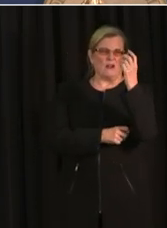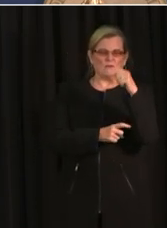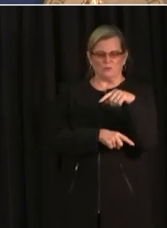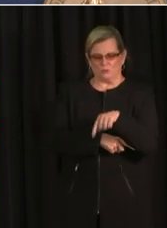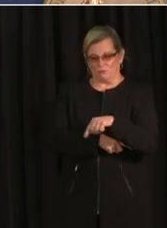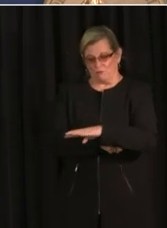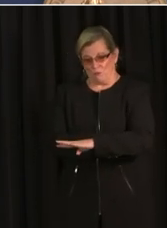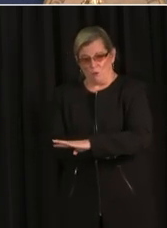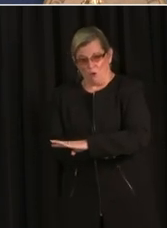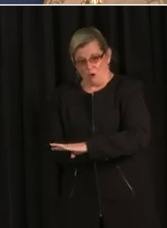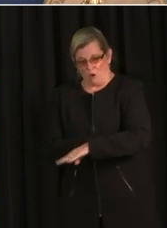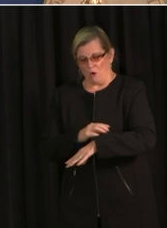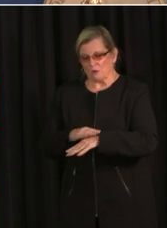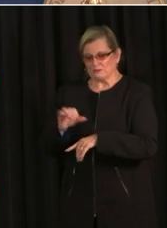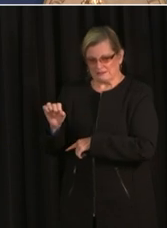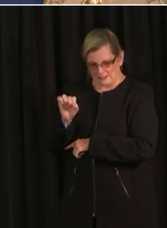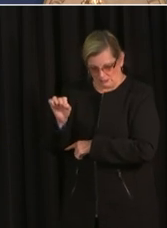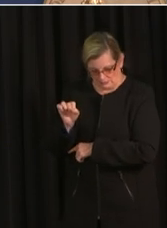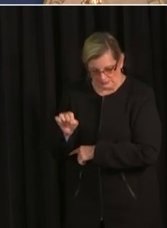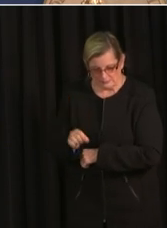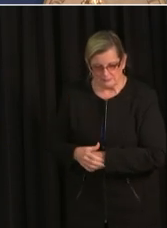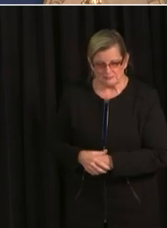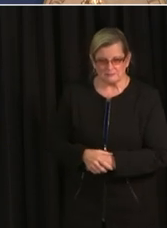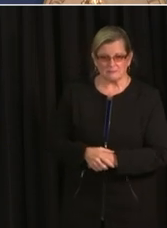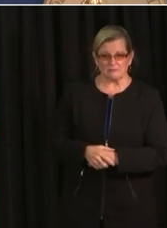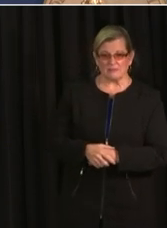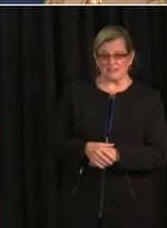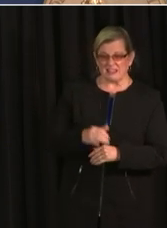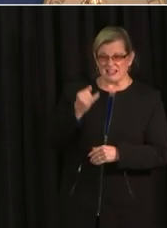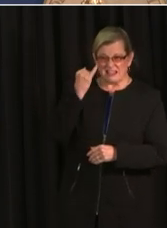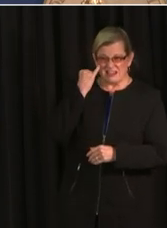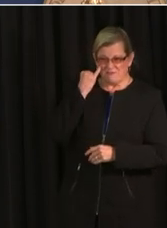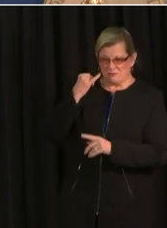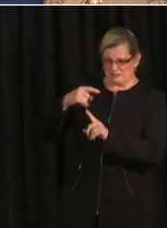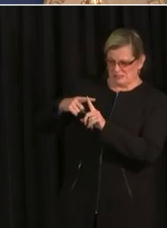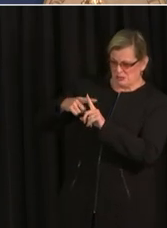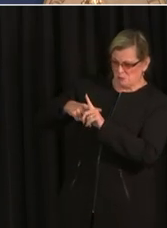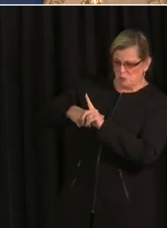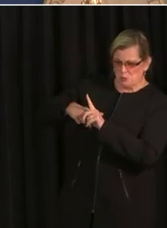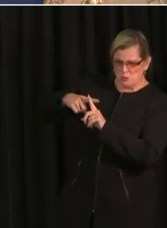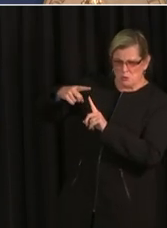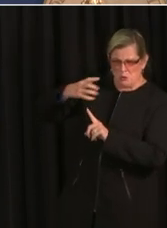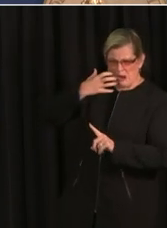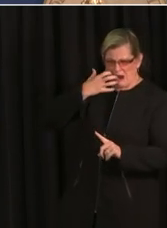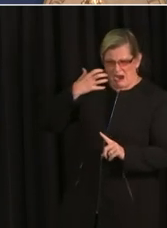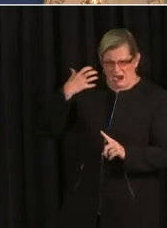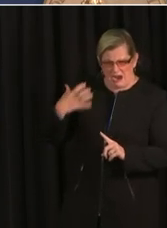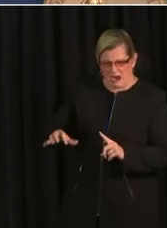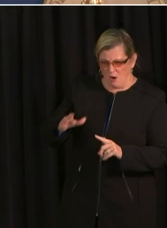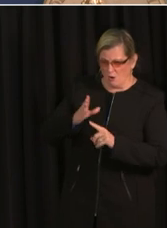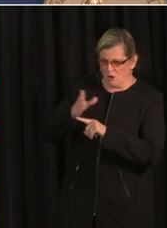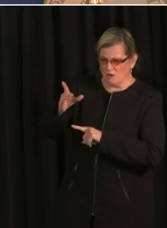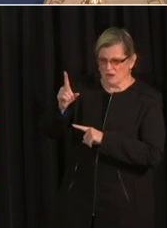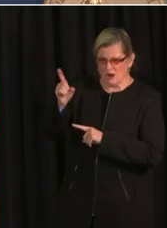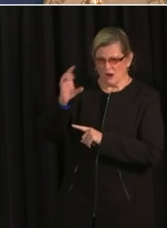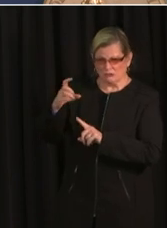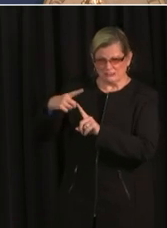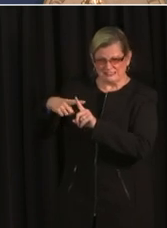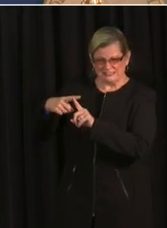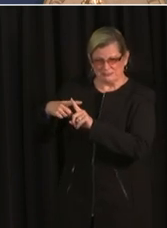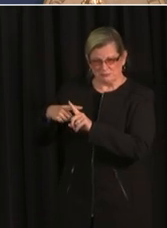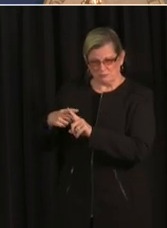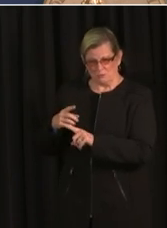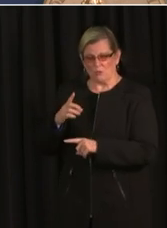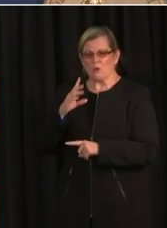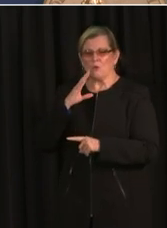on Saturday. So if the heat index hits 100 degrees, the daytime walk-up sites will close.